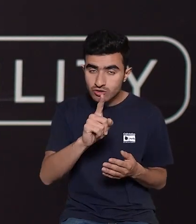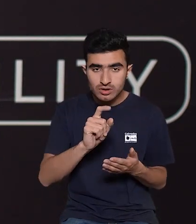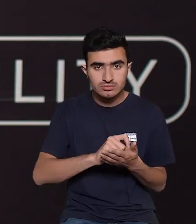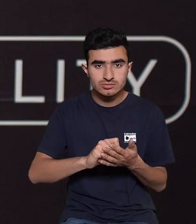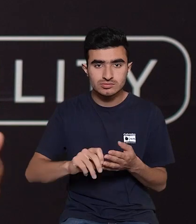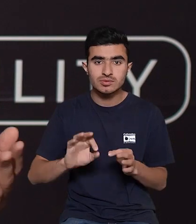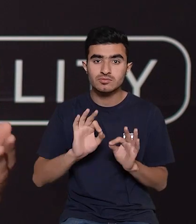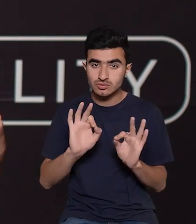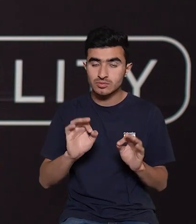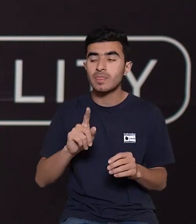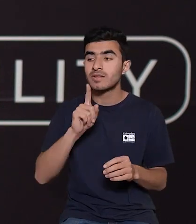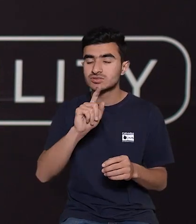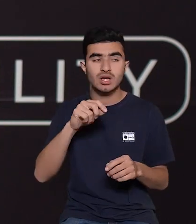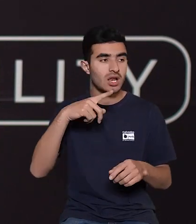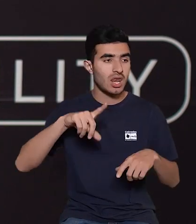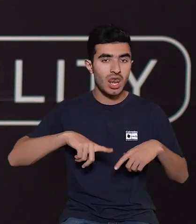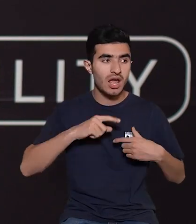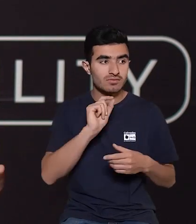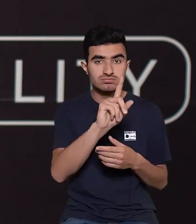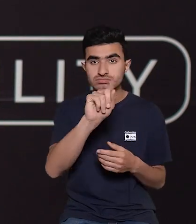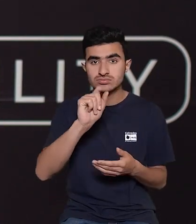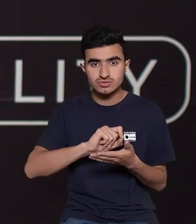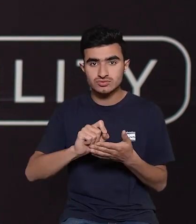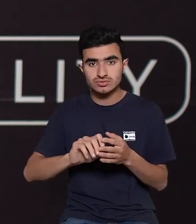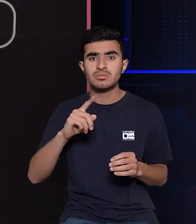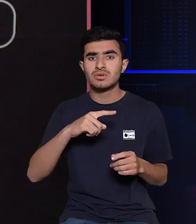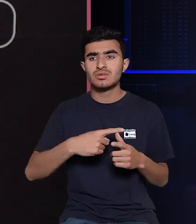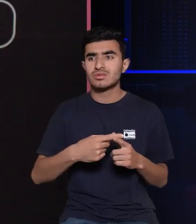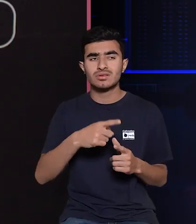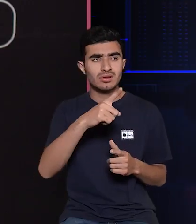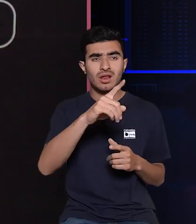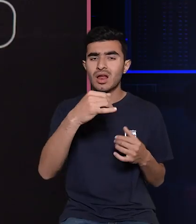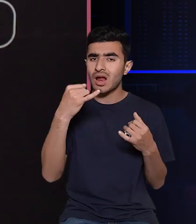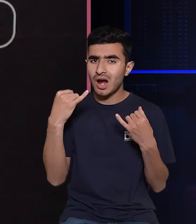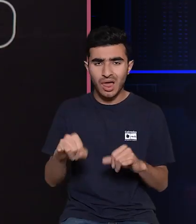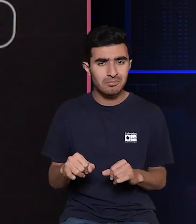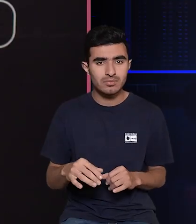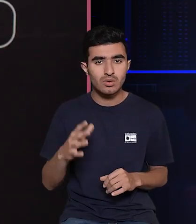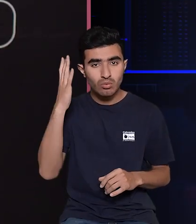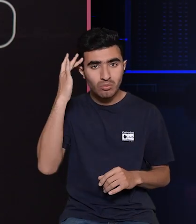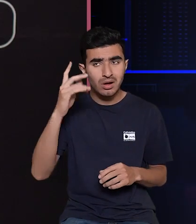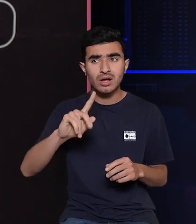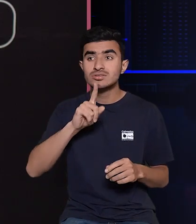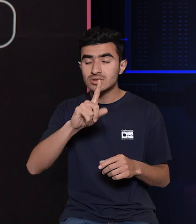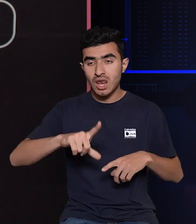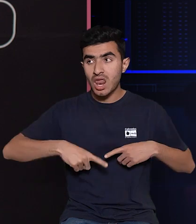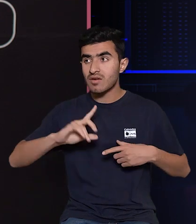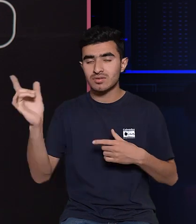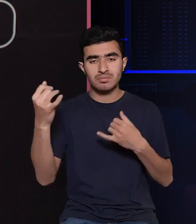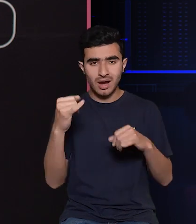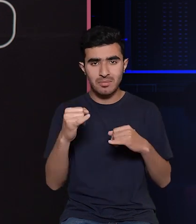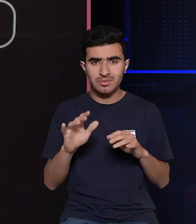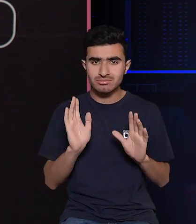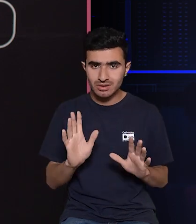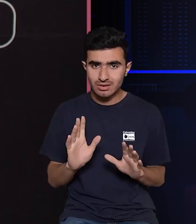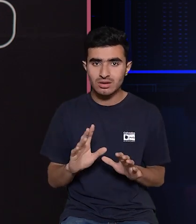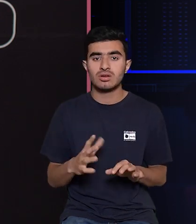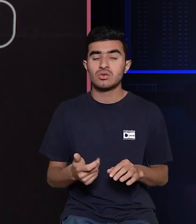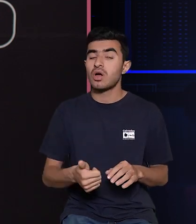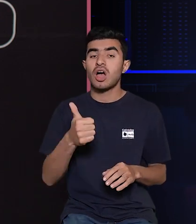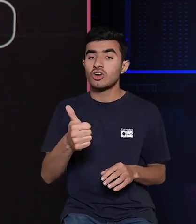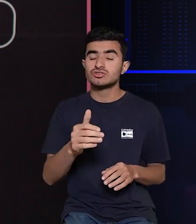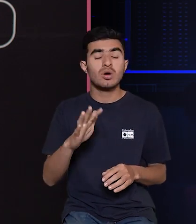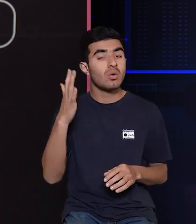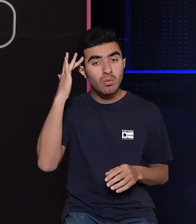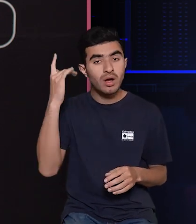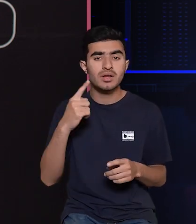daily life, it's going to be horrific because you're living horrific realities at every stratum of society. So Midnight Doorways ki jo kahani hai, they are about